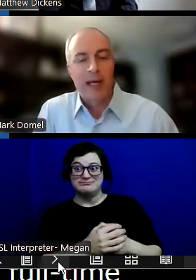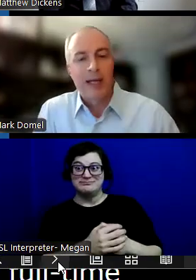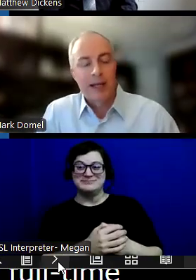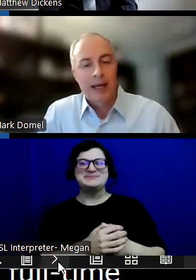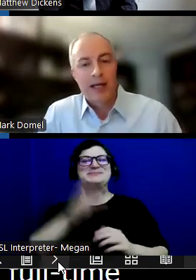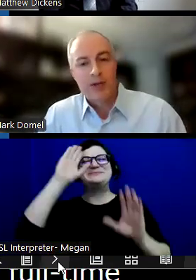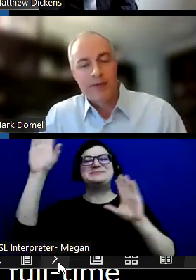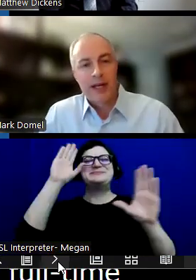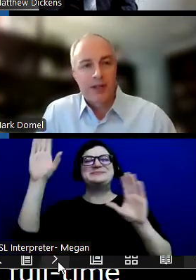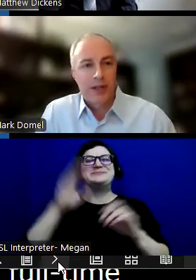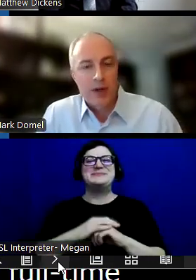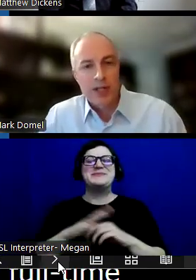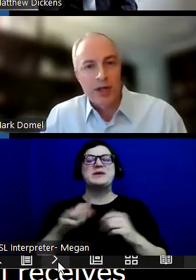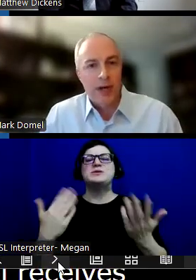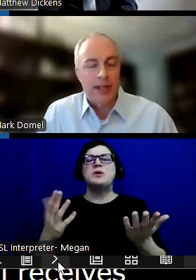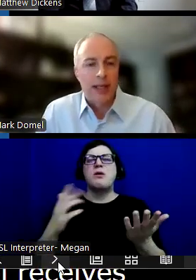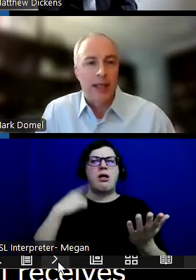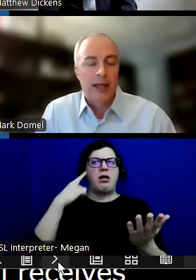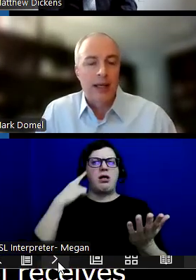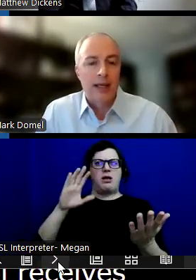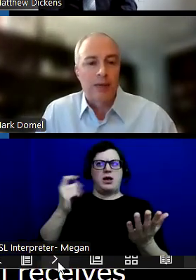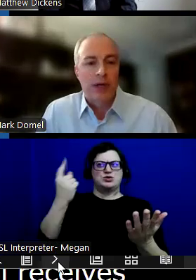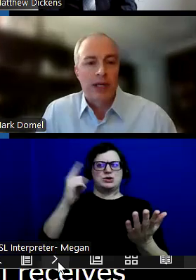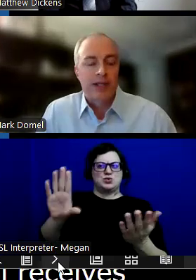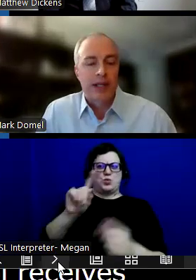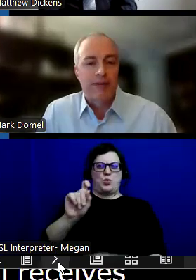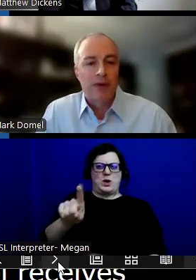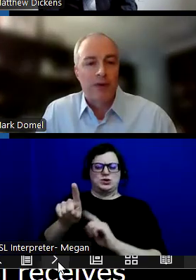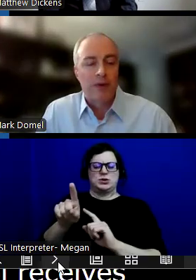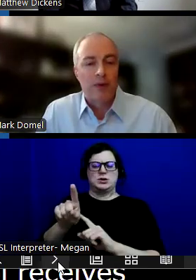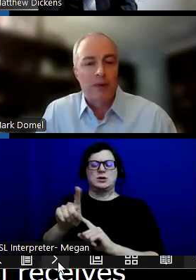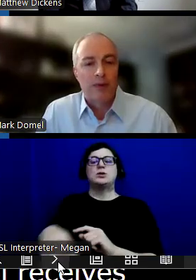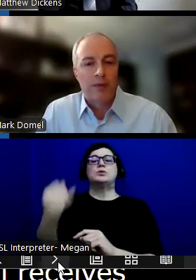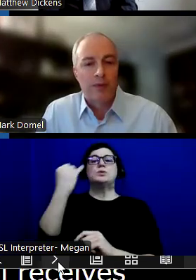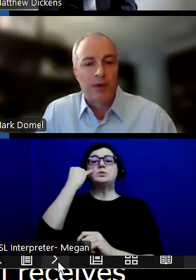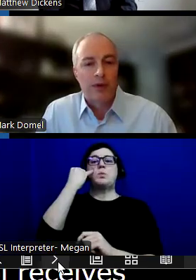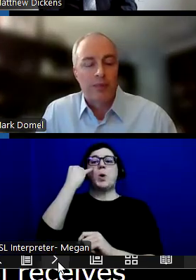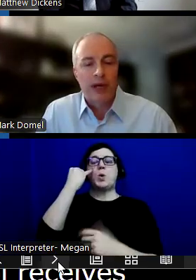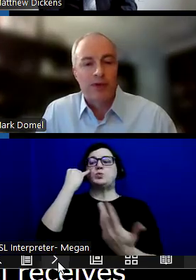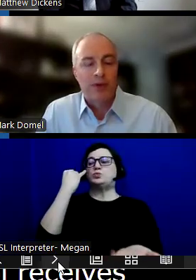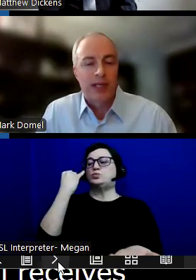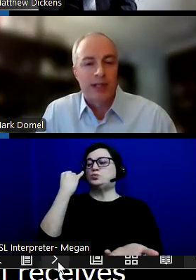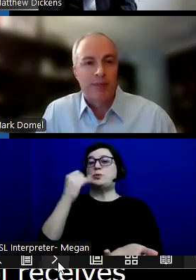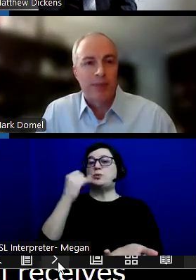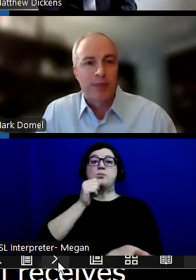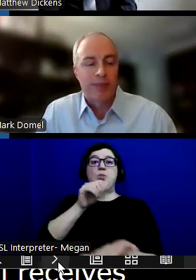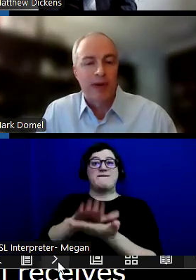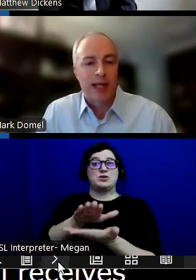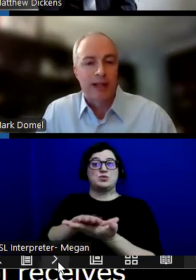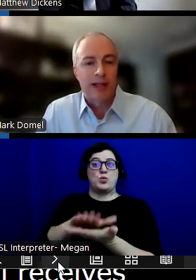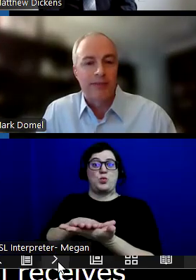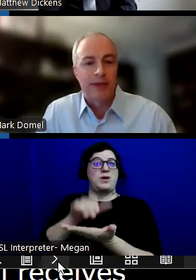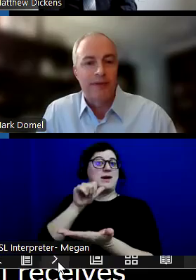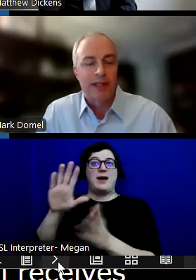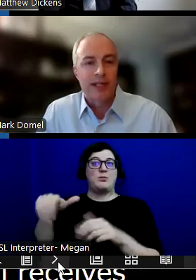Hello, everybody. So if I understood the question correctly, it was if your private school isn't